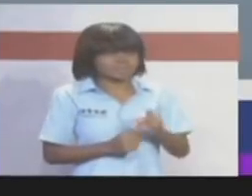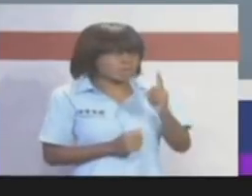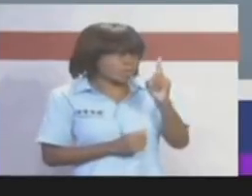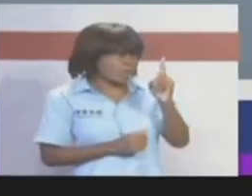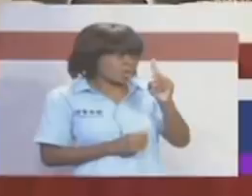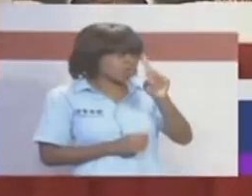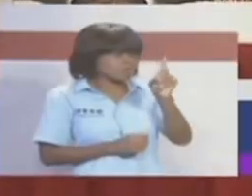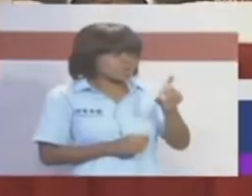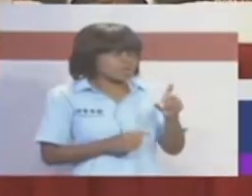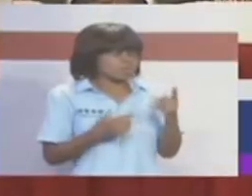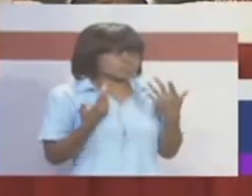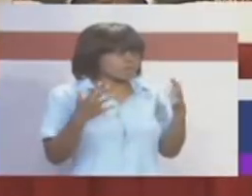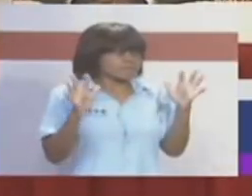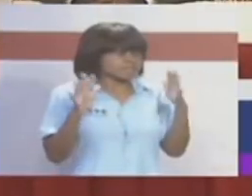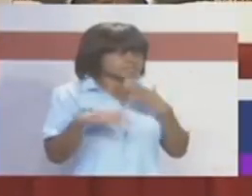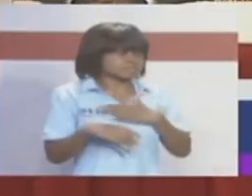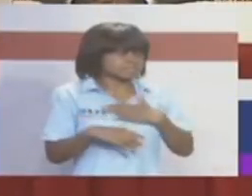Thank you.